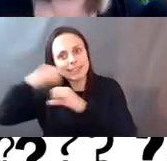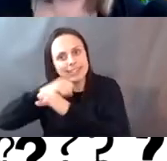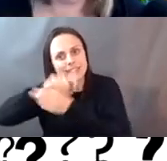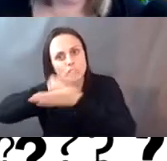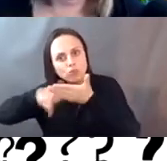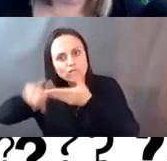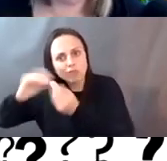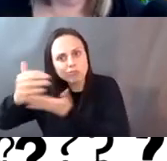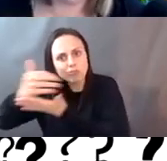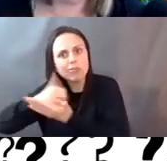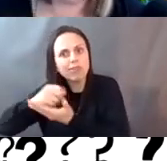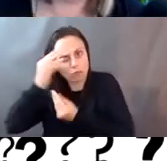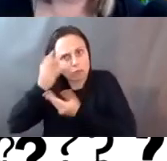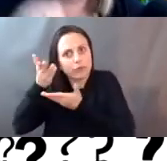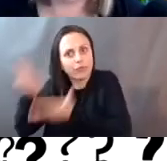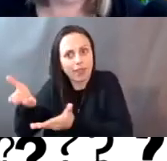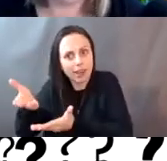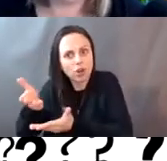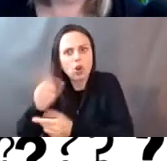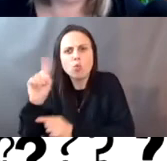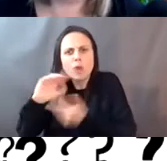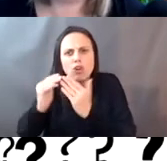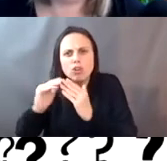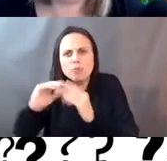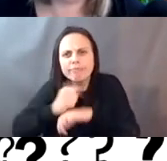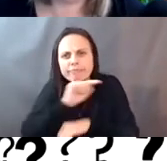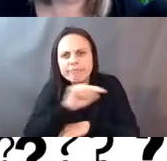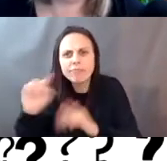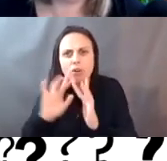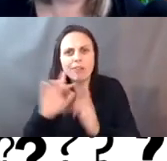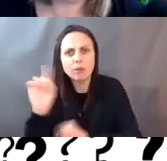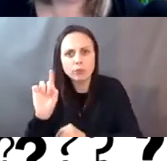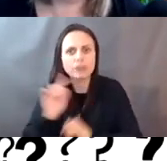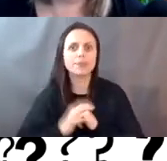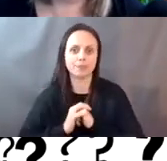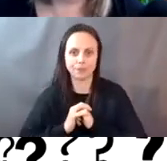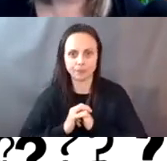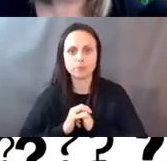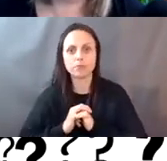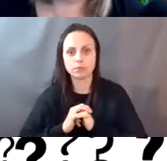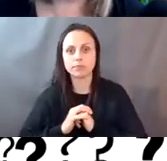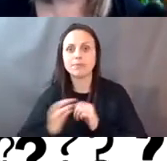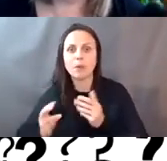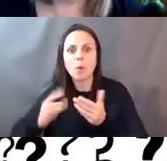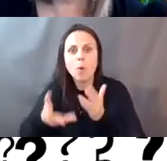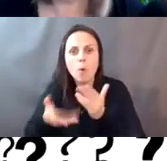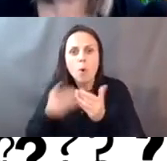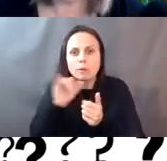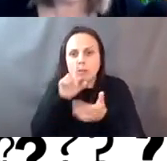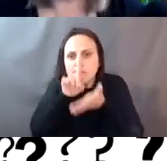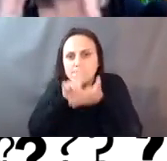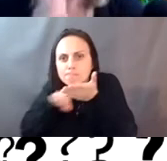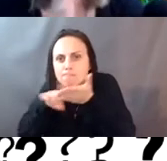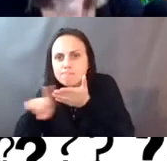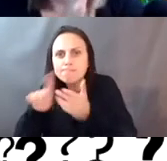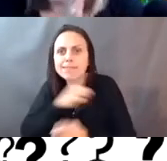you can get information about where those communities are online. Great. Sort of like a sniffing adventure.